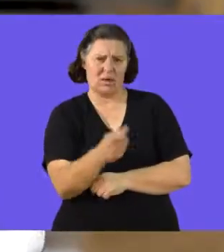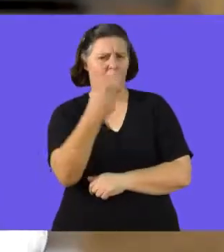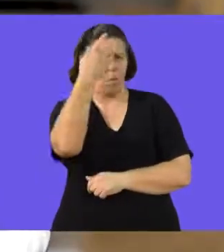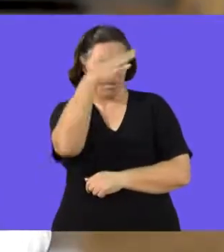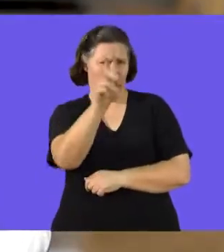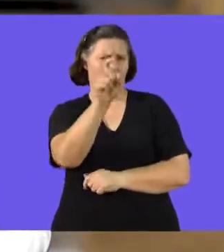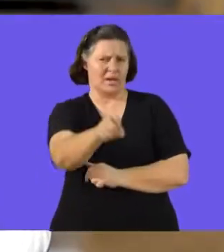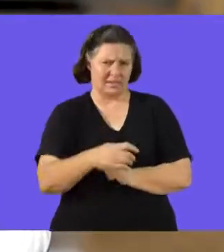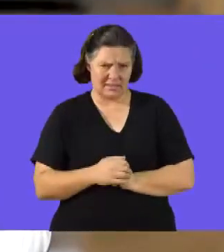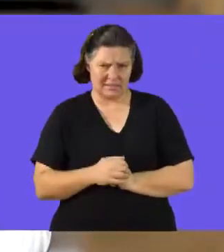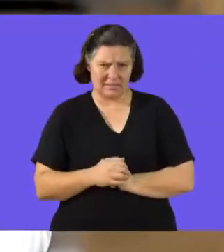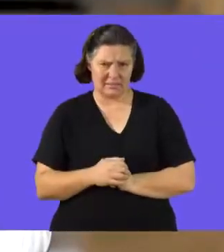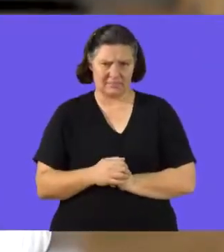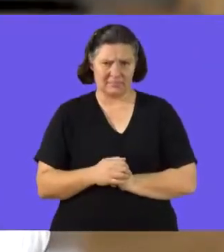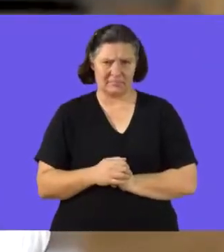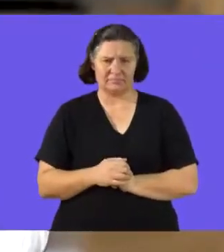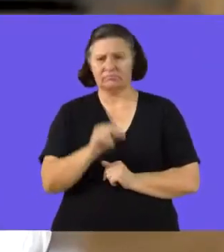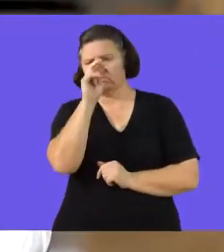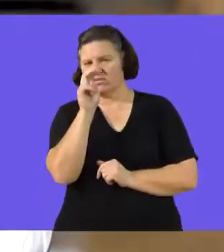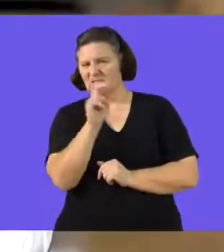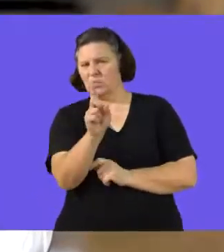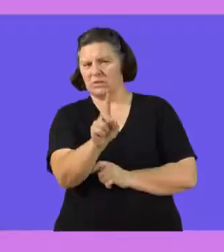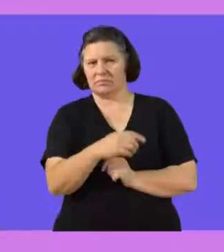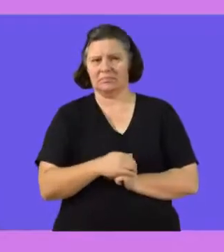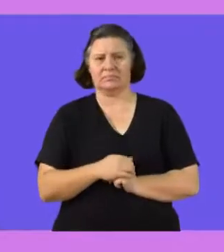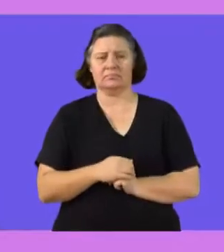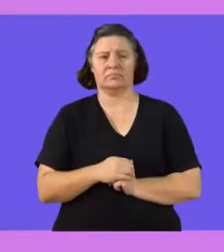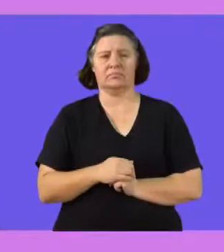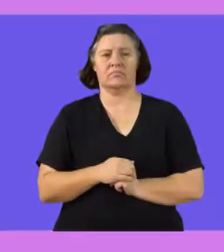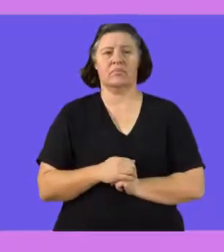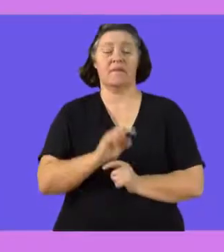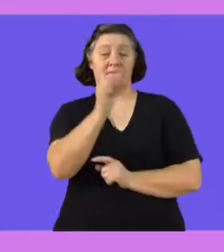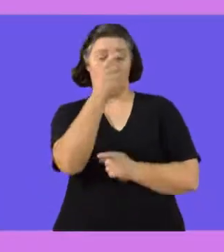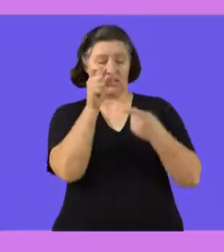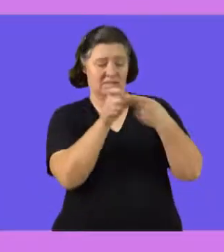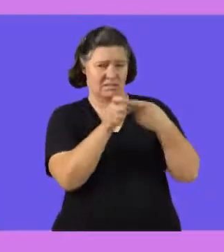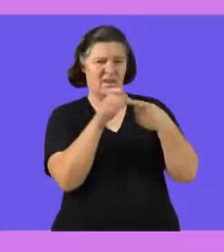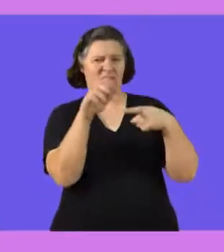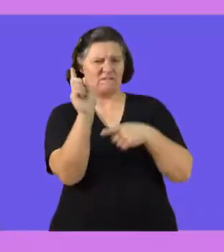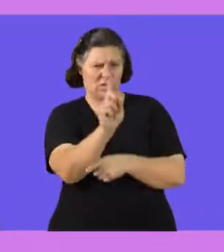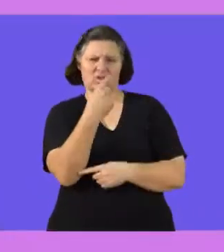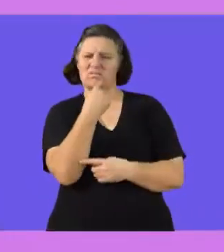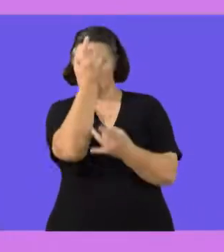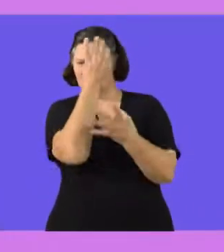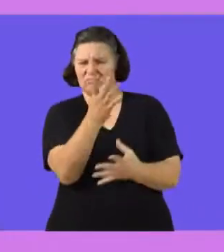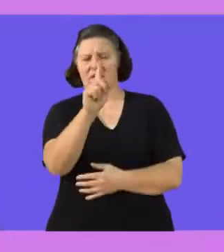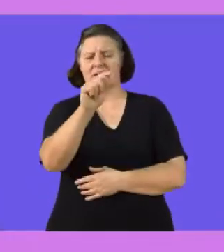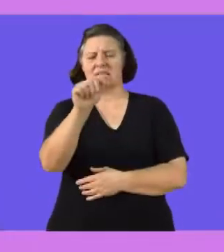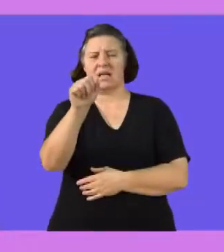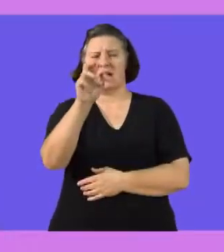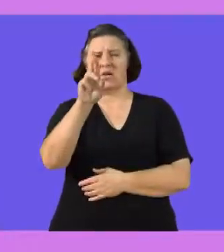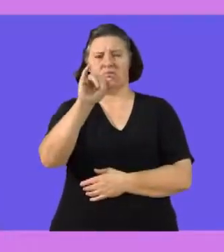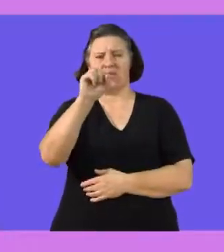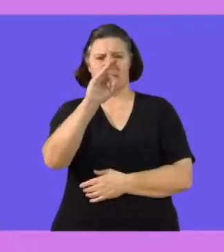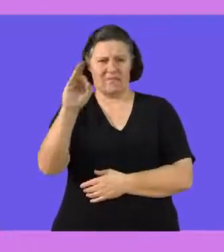be familiar with at this moment in time. Let's quickly look at those. Okay, so the first, I already indicated, a tariff is a